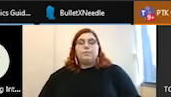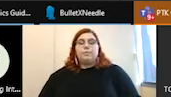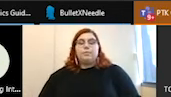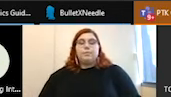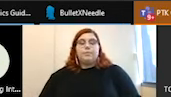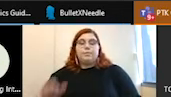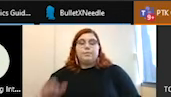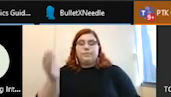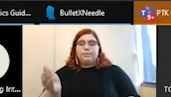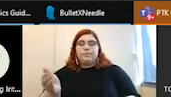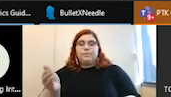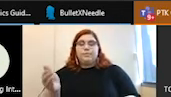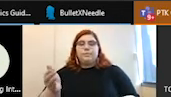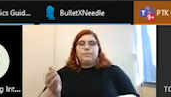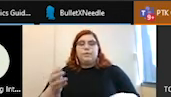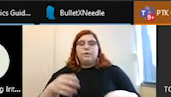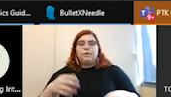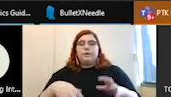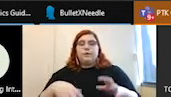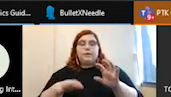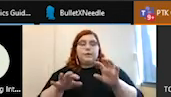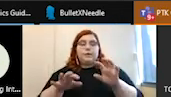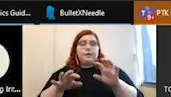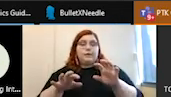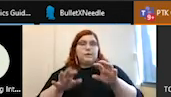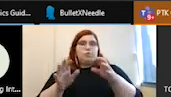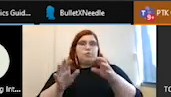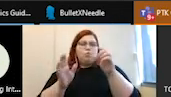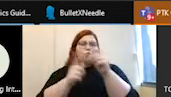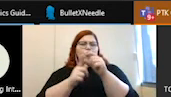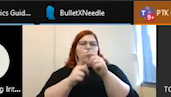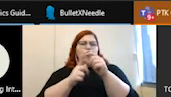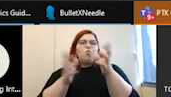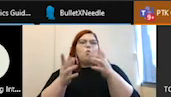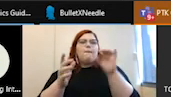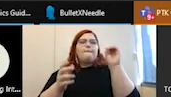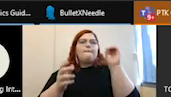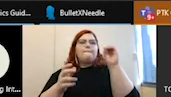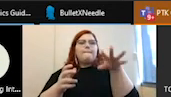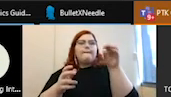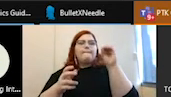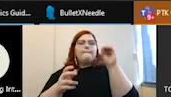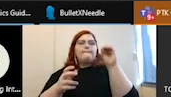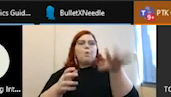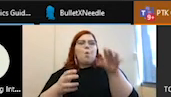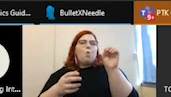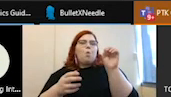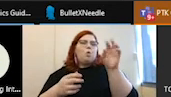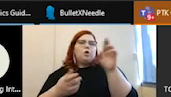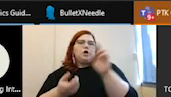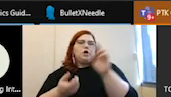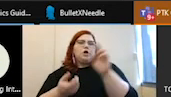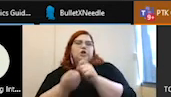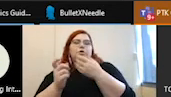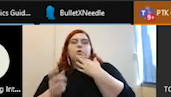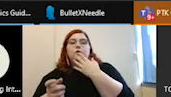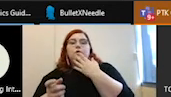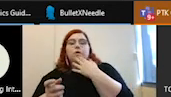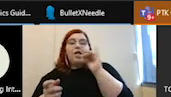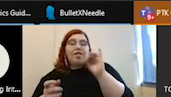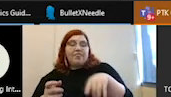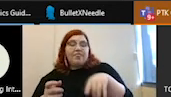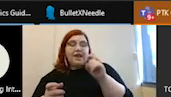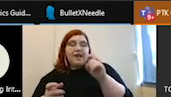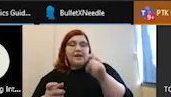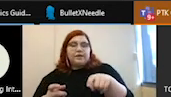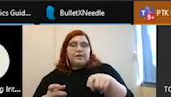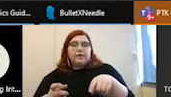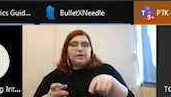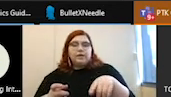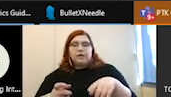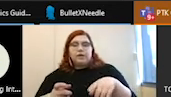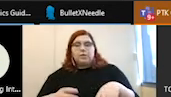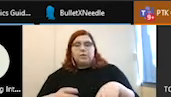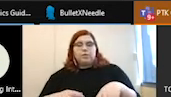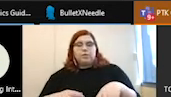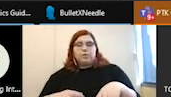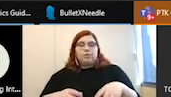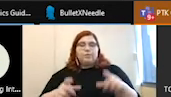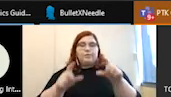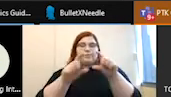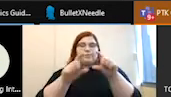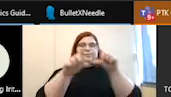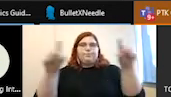you want to blink or have whatever color and so on, that text should be within the square block